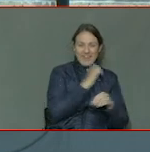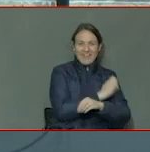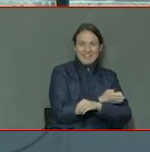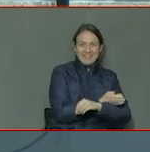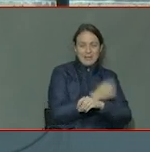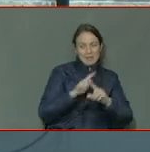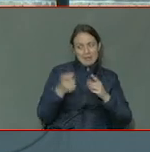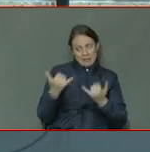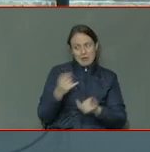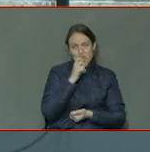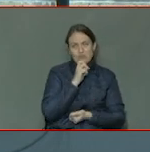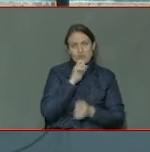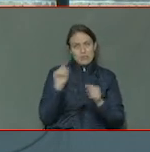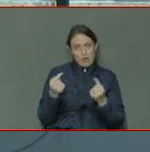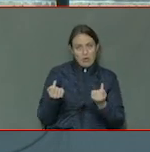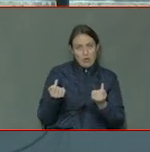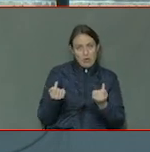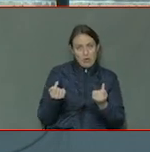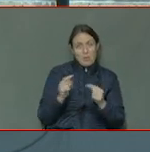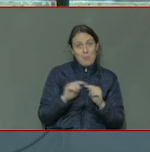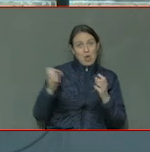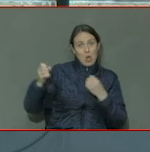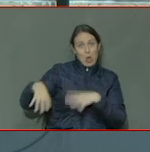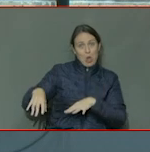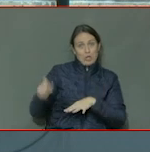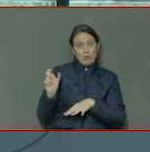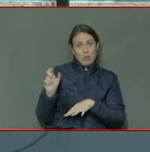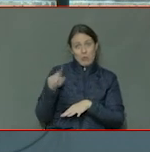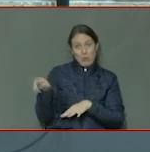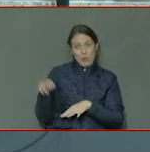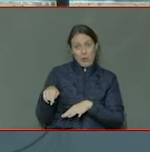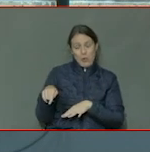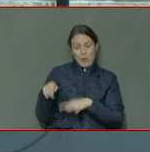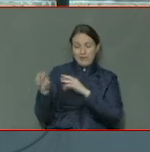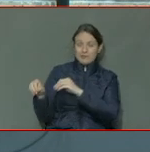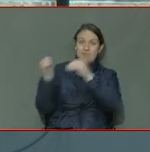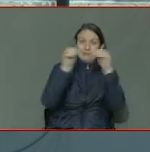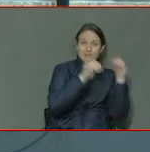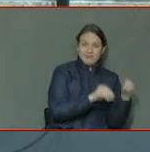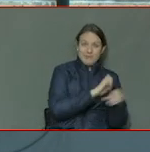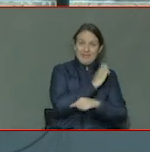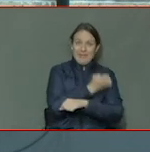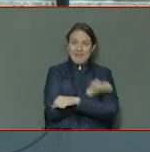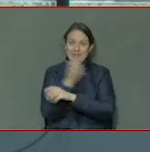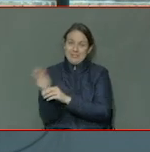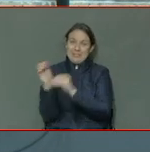use anymore, but it's not lost, it is transferred into heat.